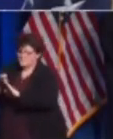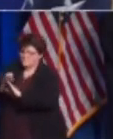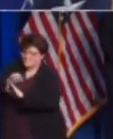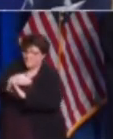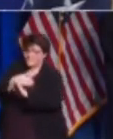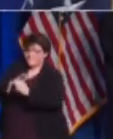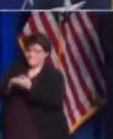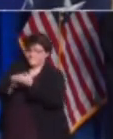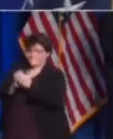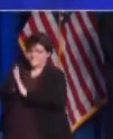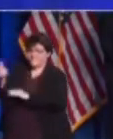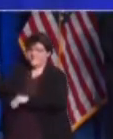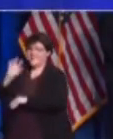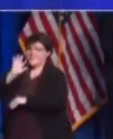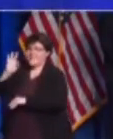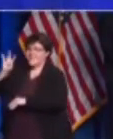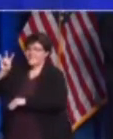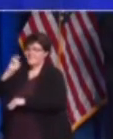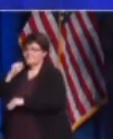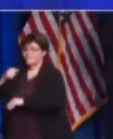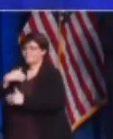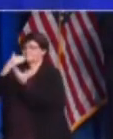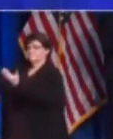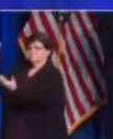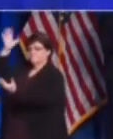birthday. Thank you, Dad.